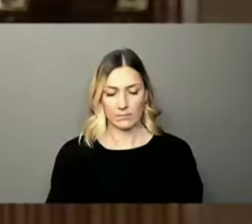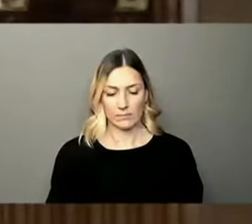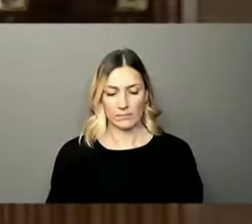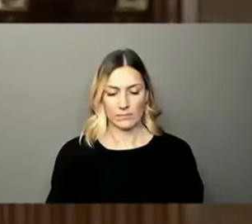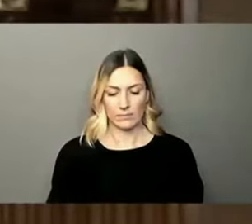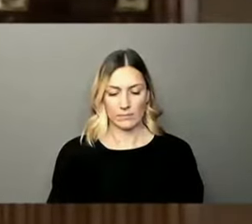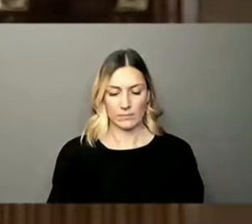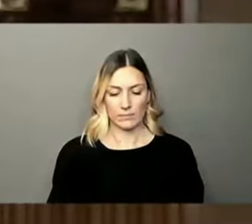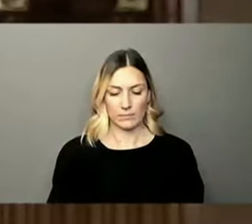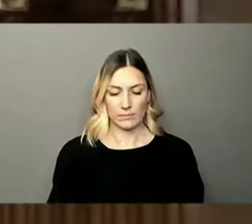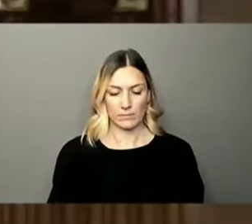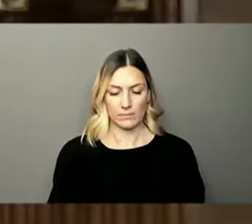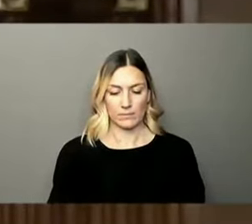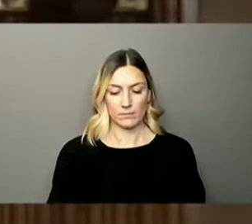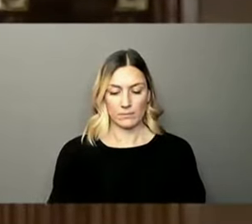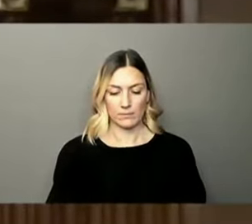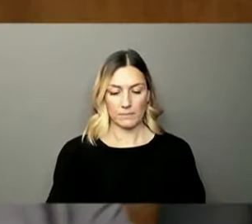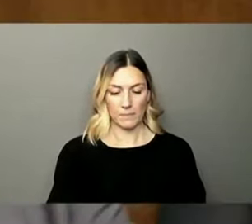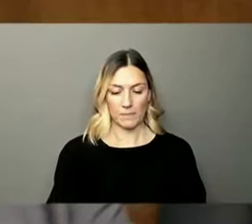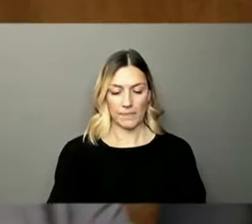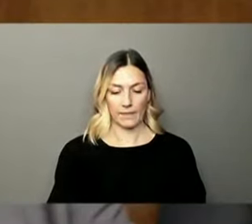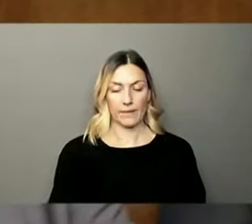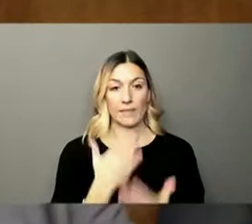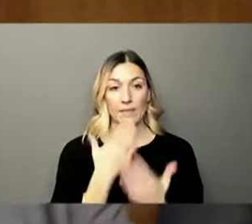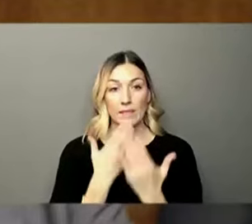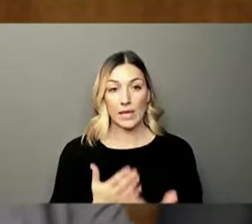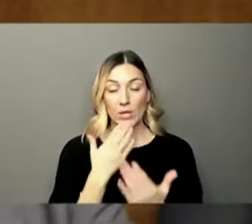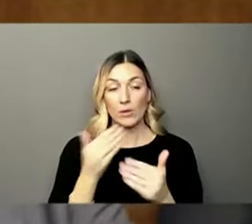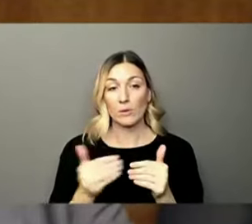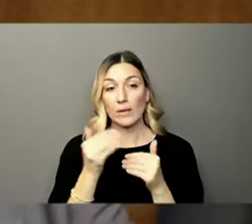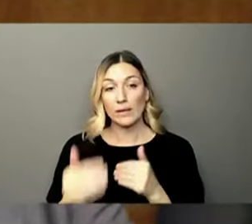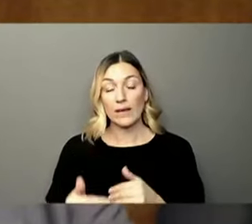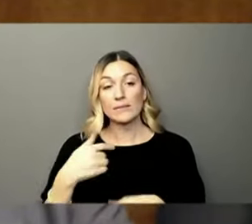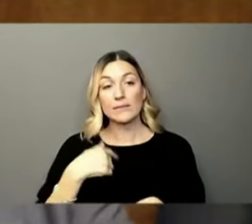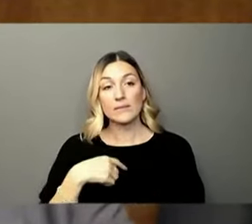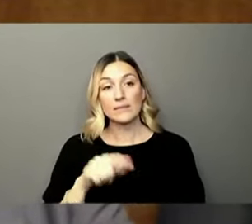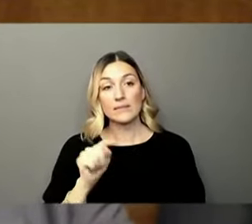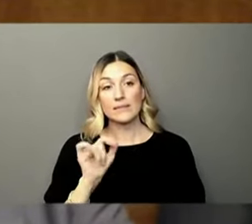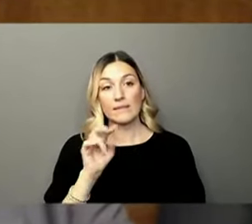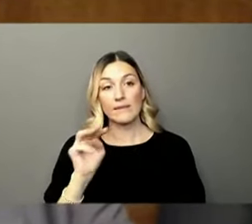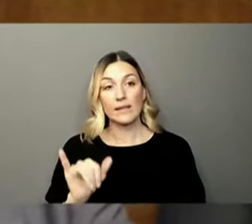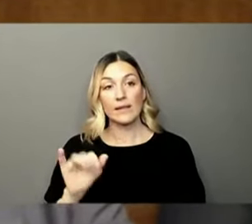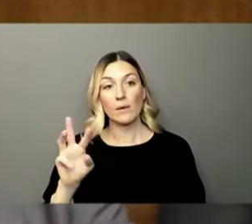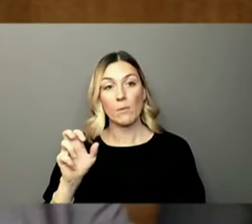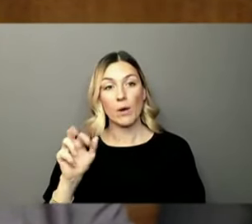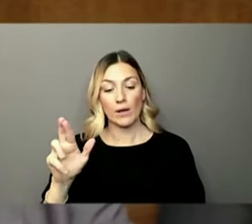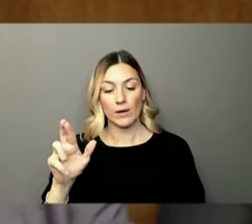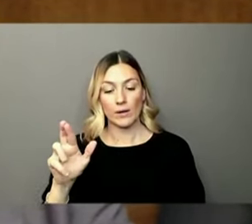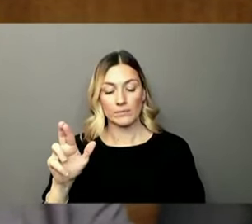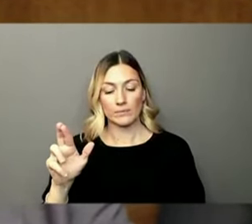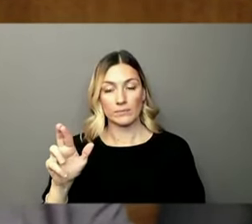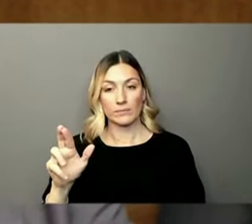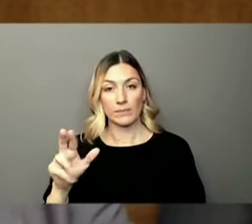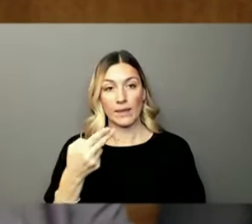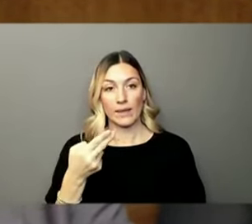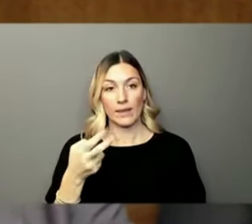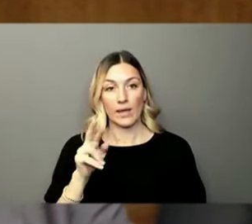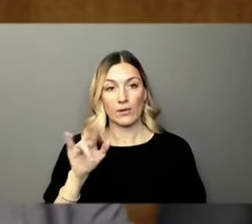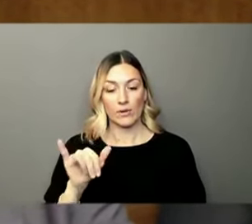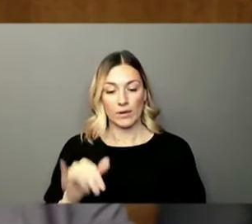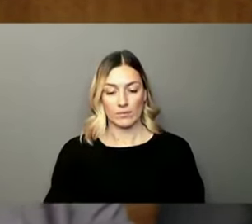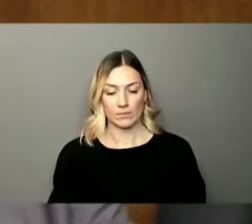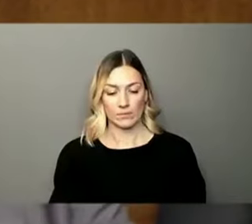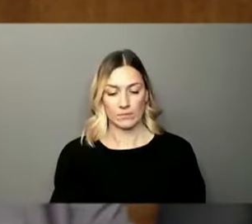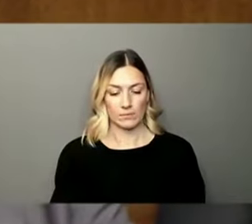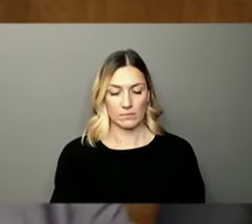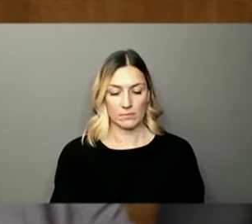Dr. Medlock, I want to thank you very much. Our next witness will be Dr. Tiffany Walker, Assistant Professor, Emory University School of Medicine.